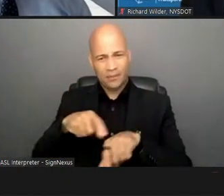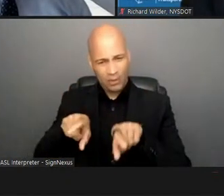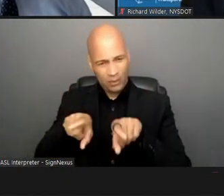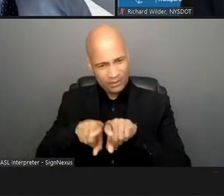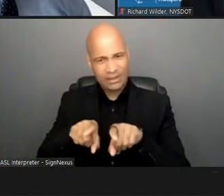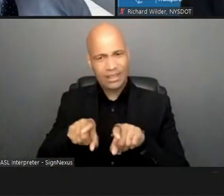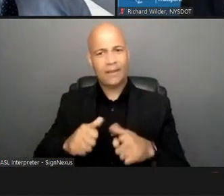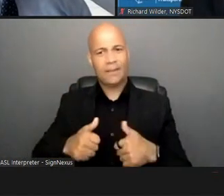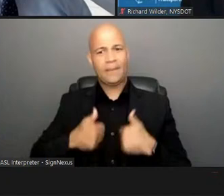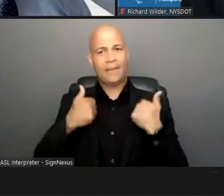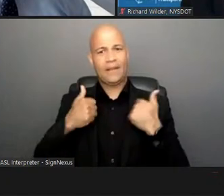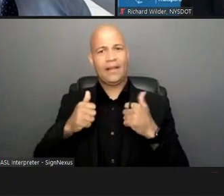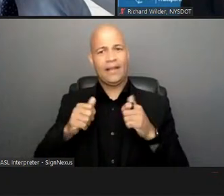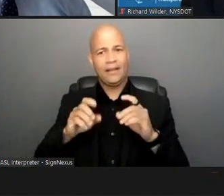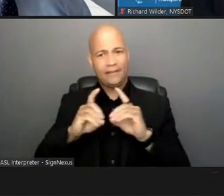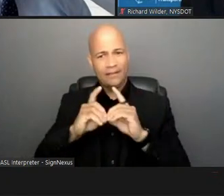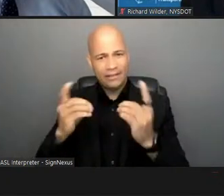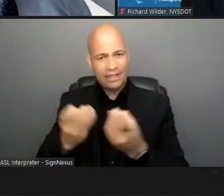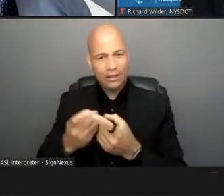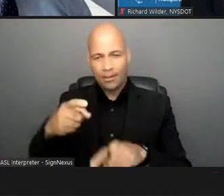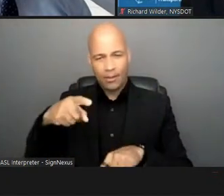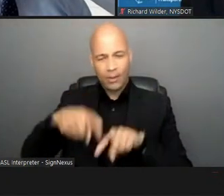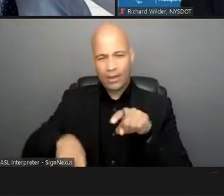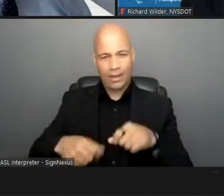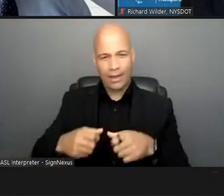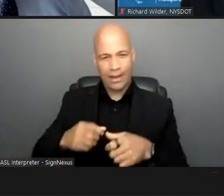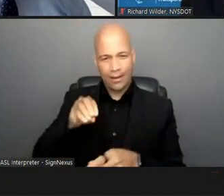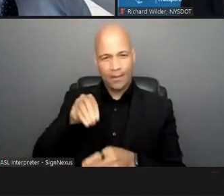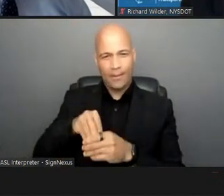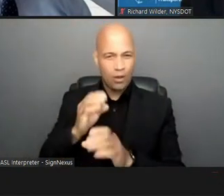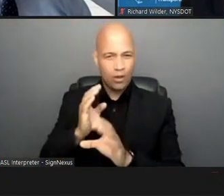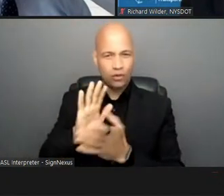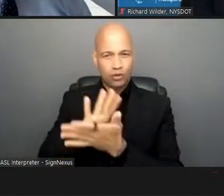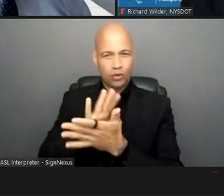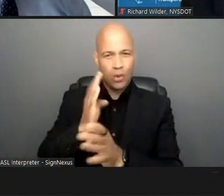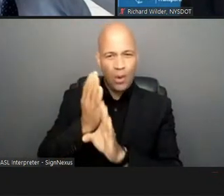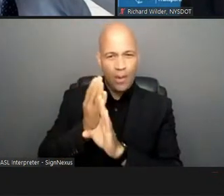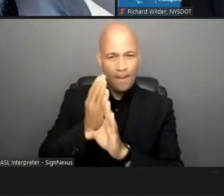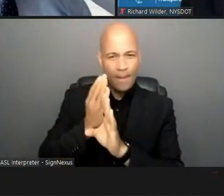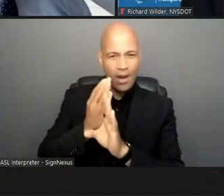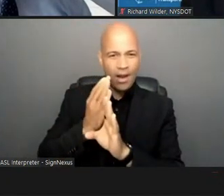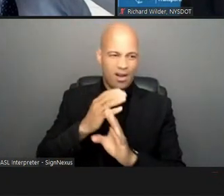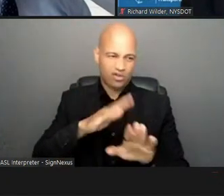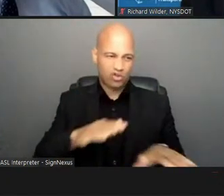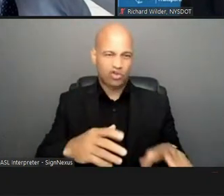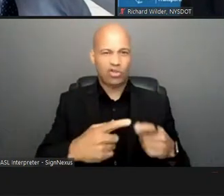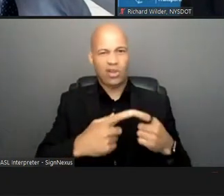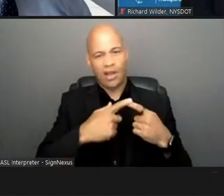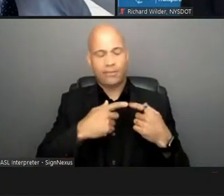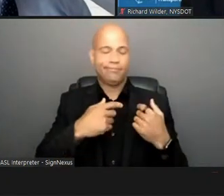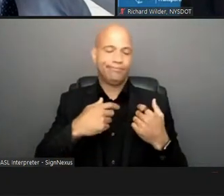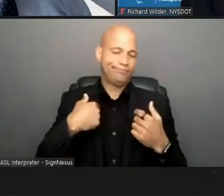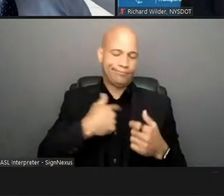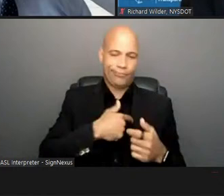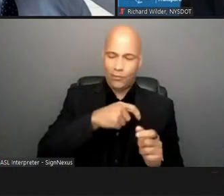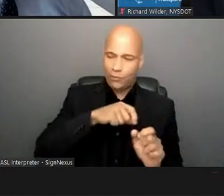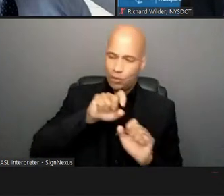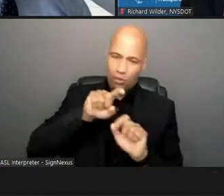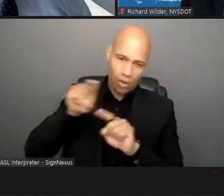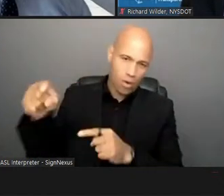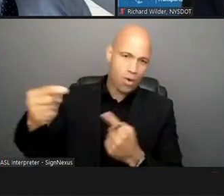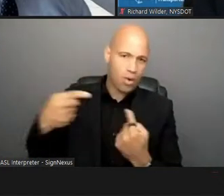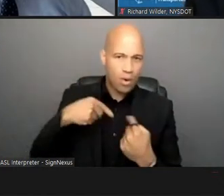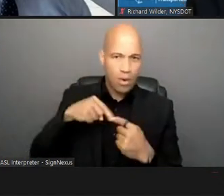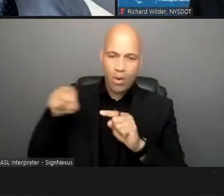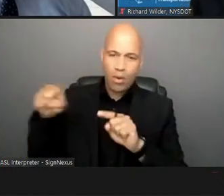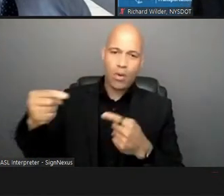cannot take our children on the school bus so my children have to rely on us to go up and down every day to go to school this is